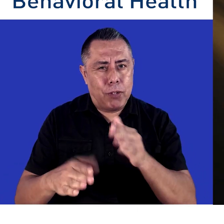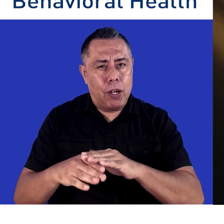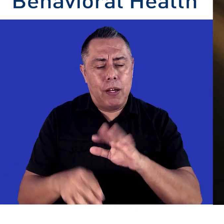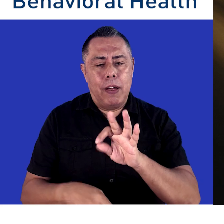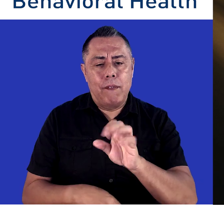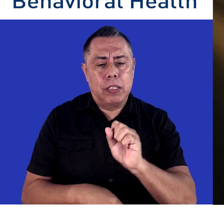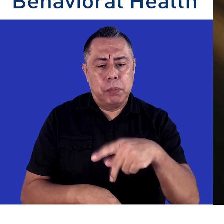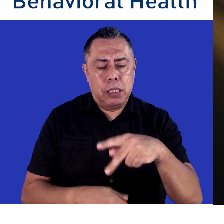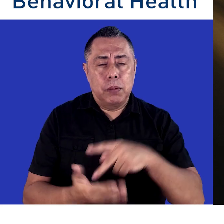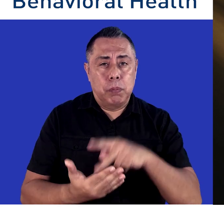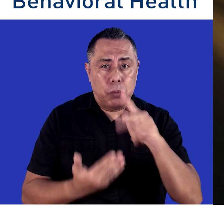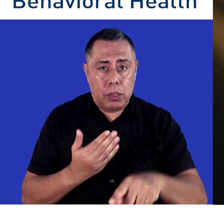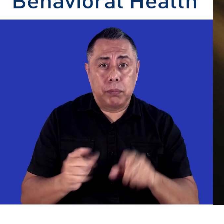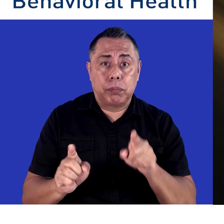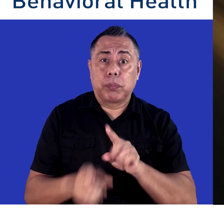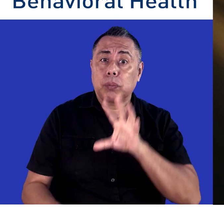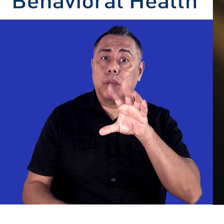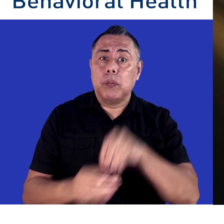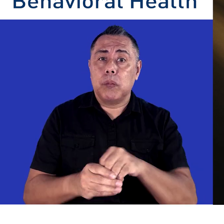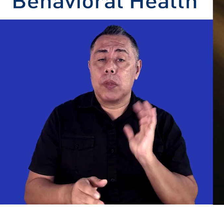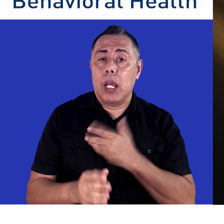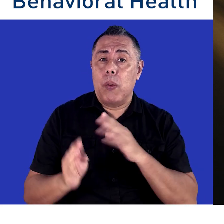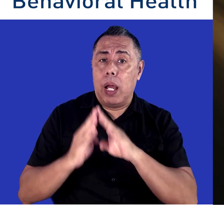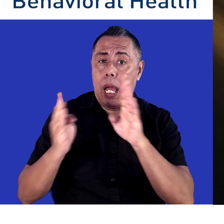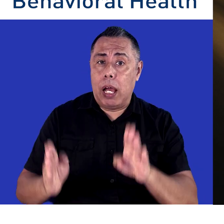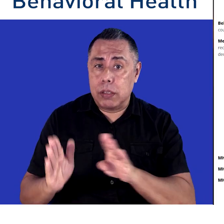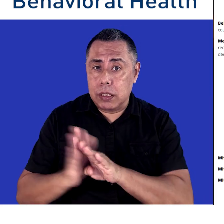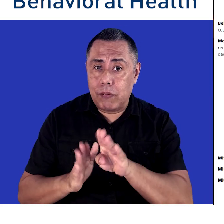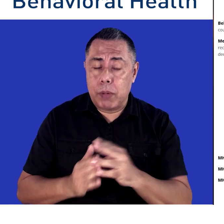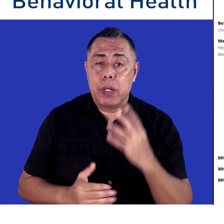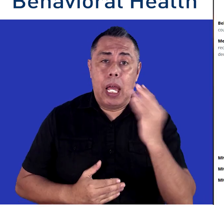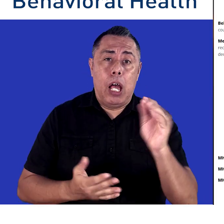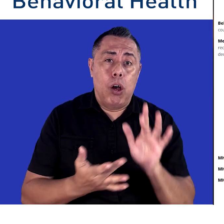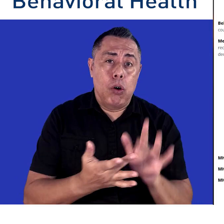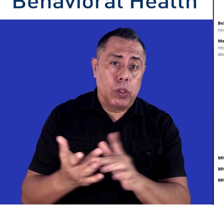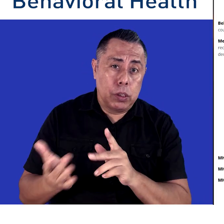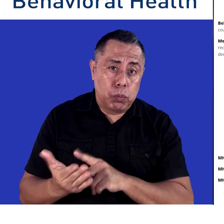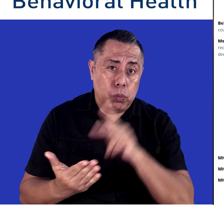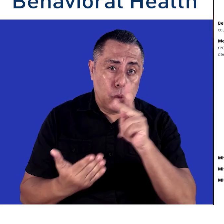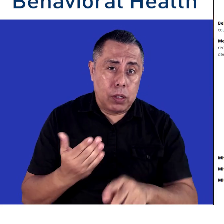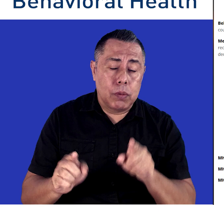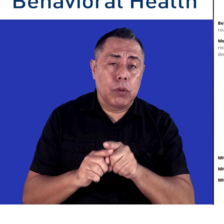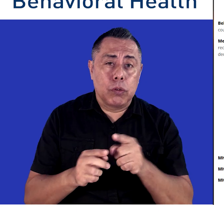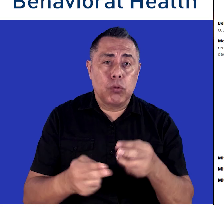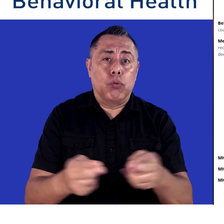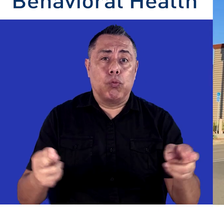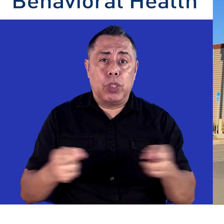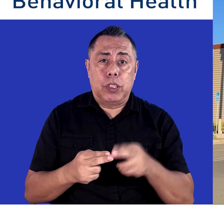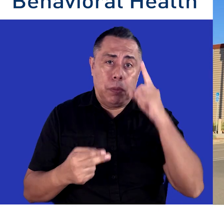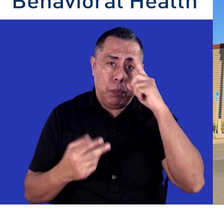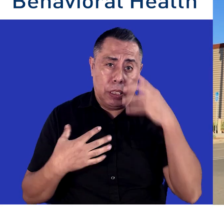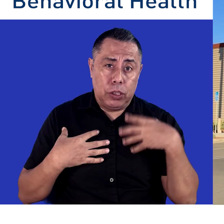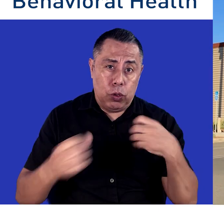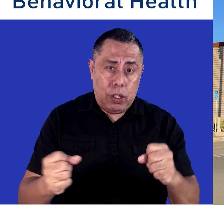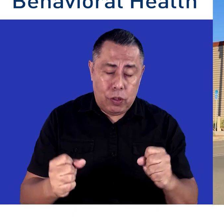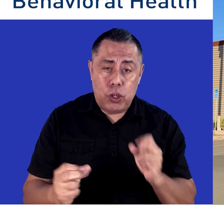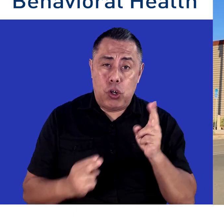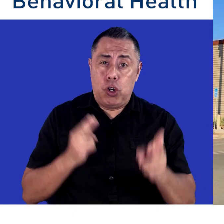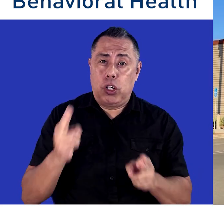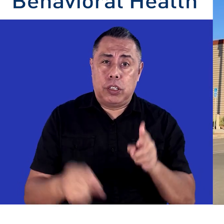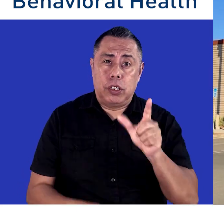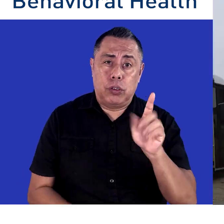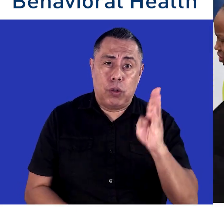CSS component also includes our housing developments and homeless outreach programs, our regional mental health 24/7 urgent care